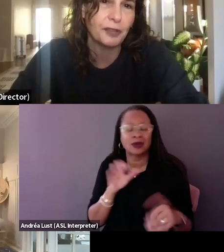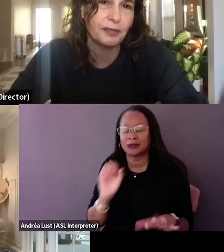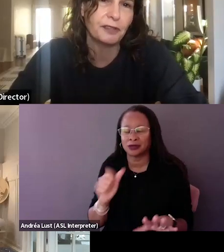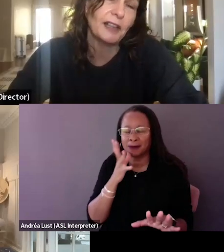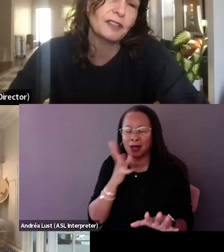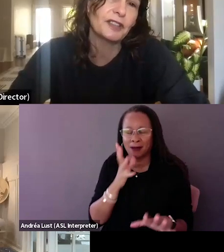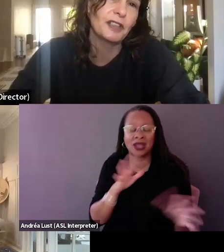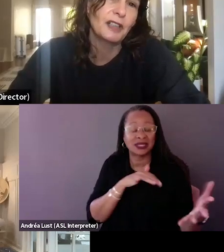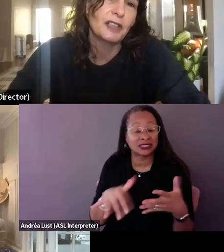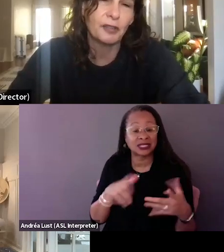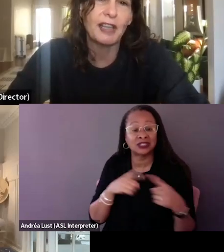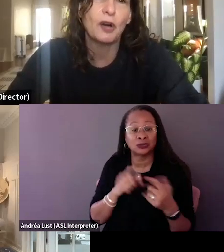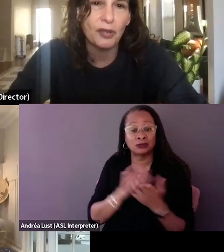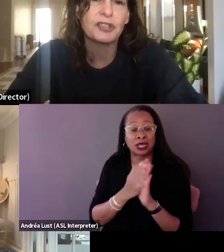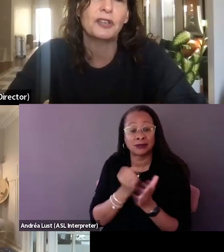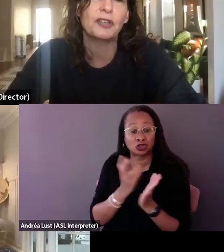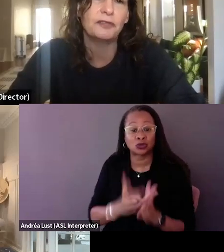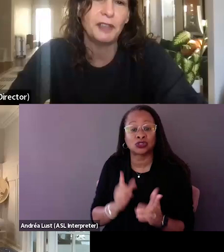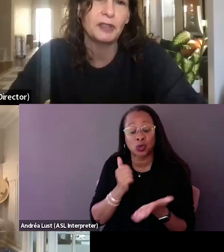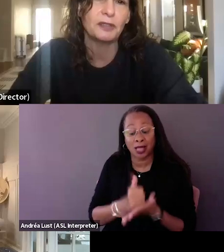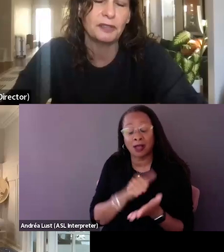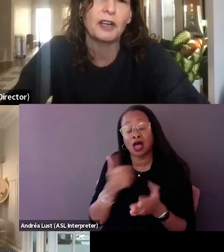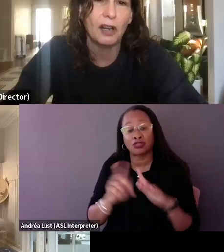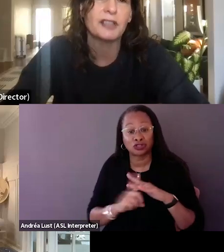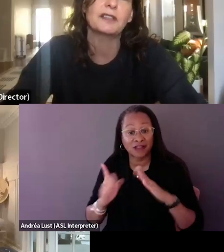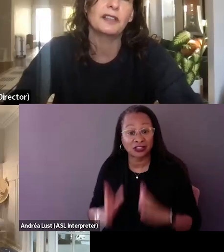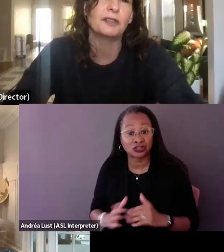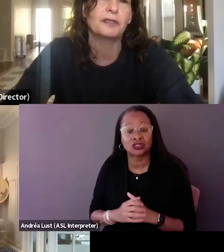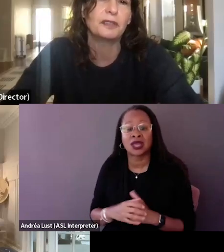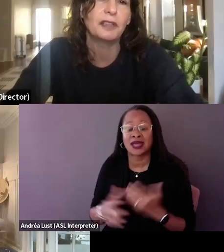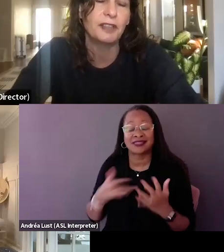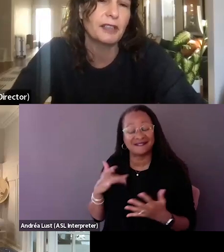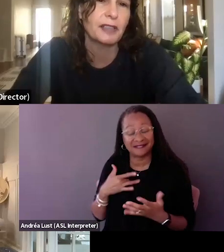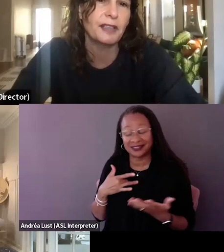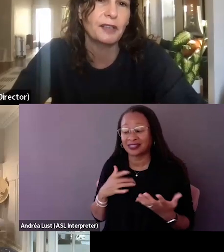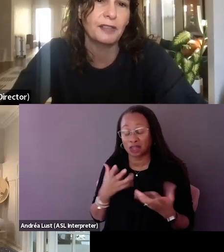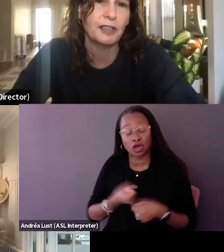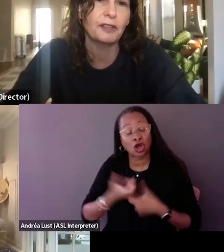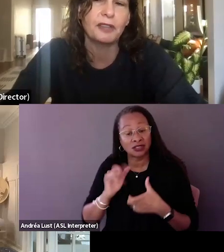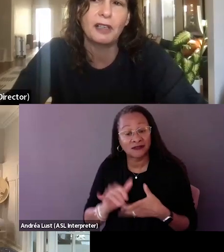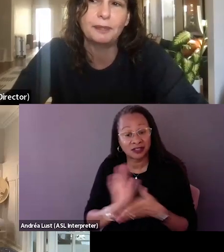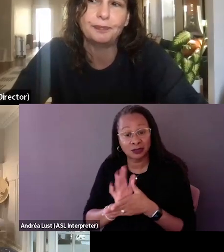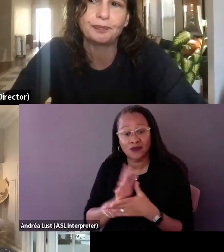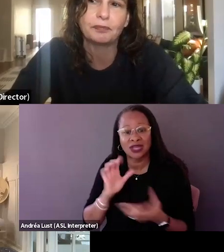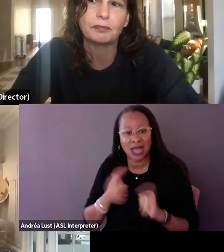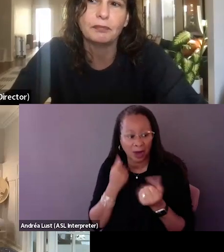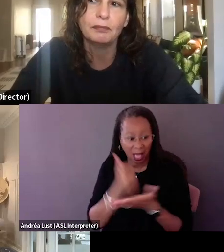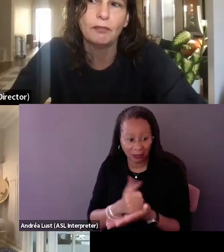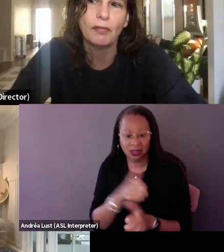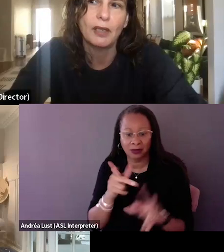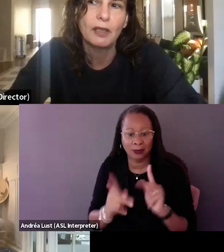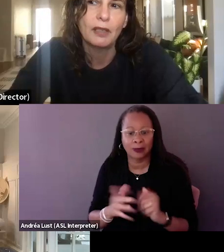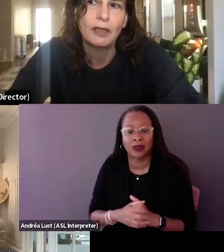help other defectors. So they also feel the cause, you know, of this, and